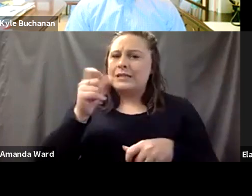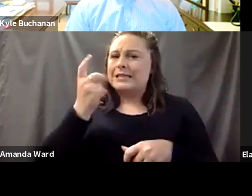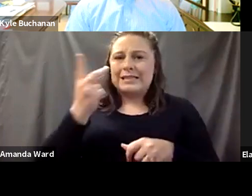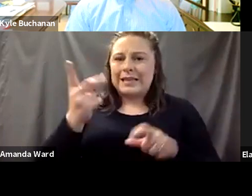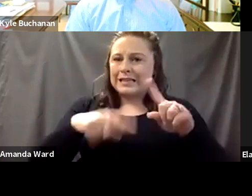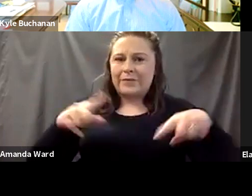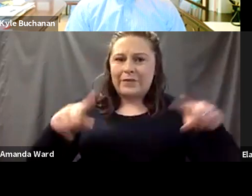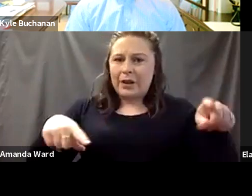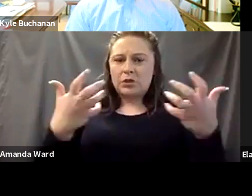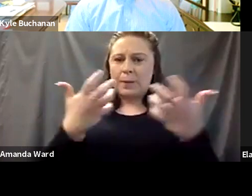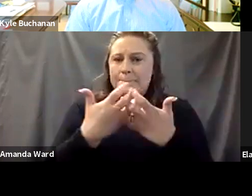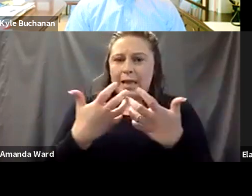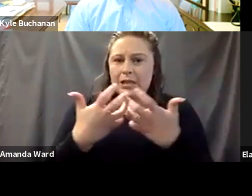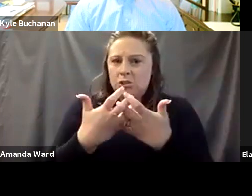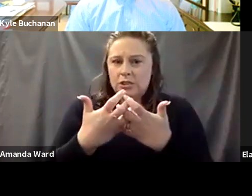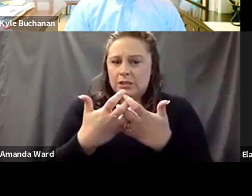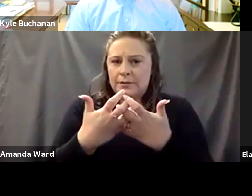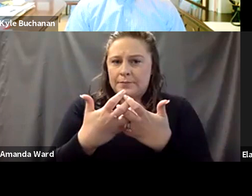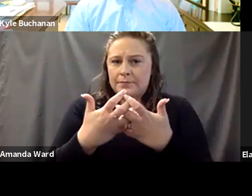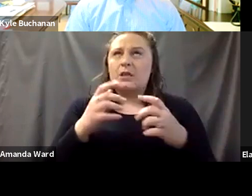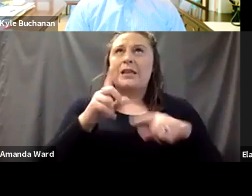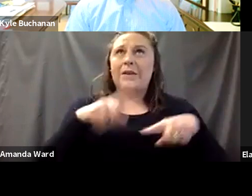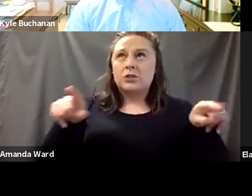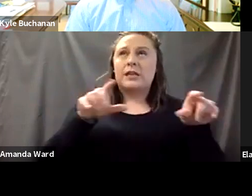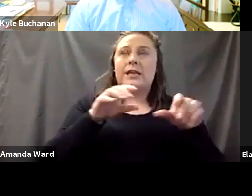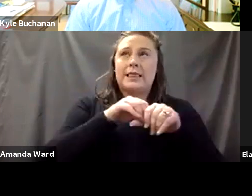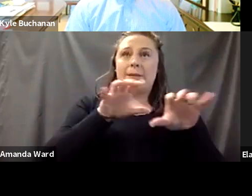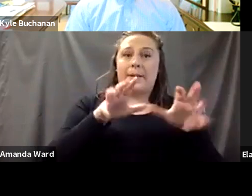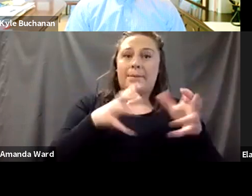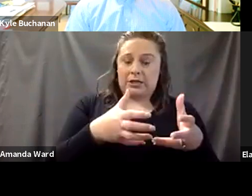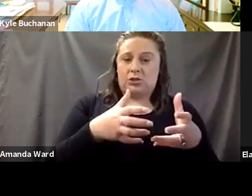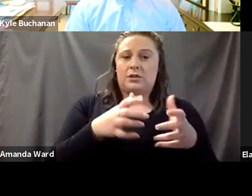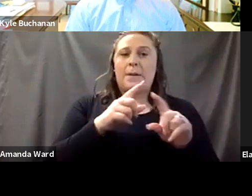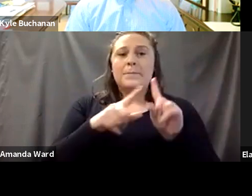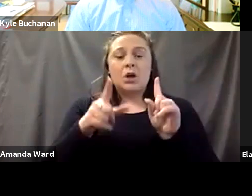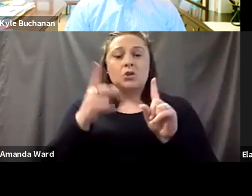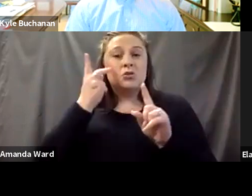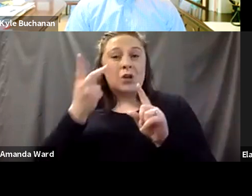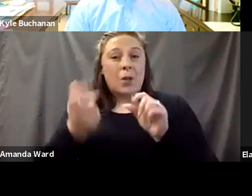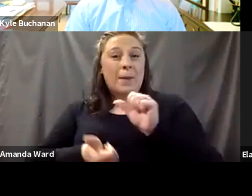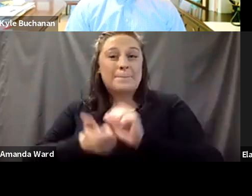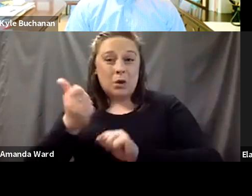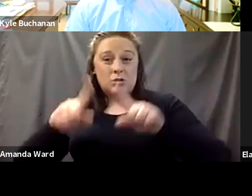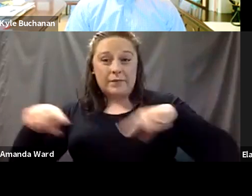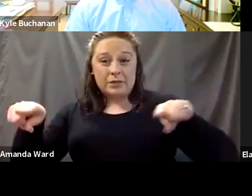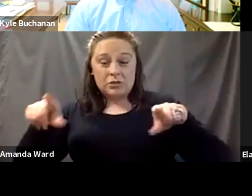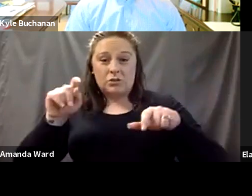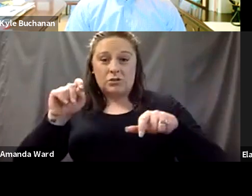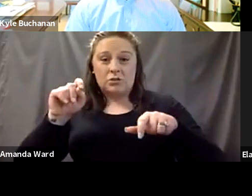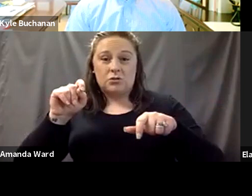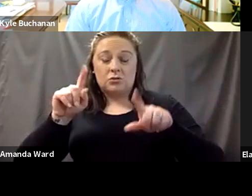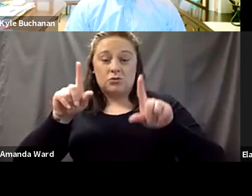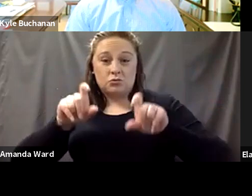diversity matching the diversity in the population, but I think you saw the most diverse clinical trials to